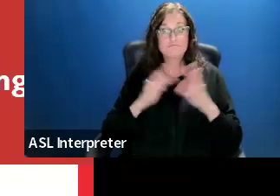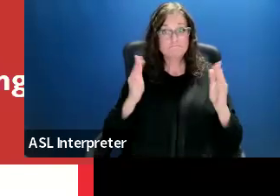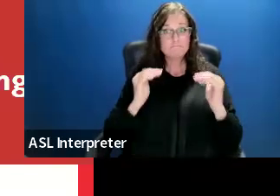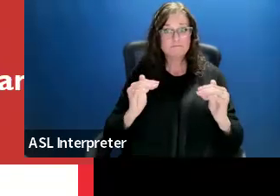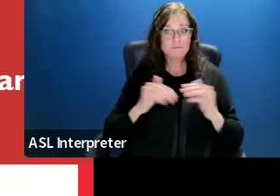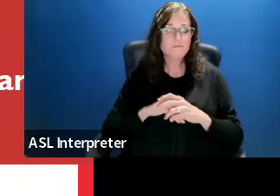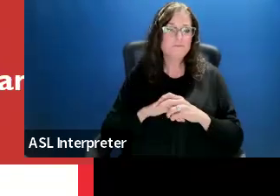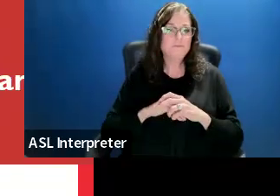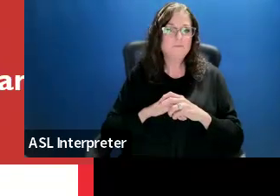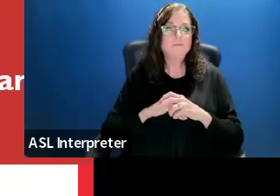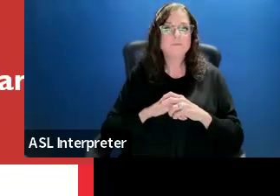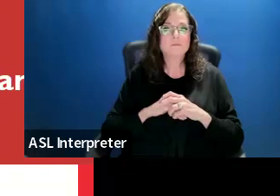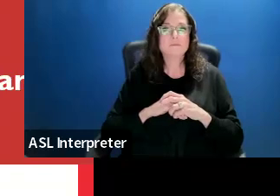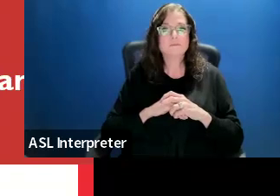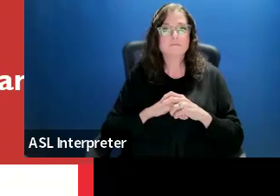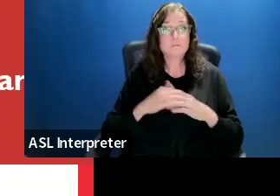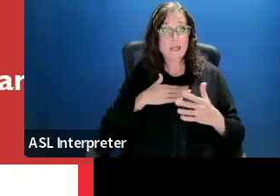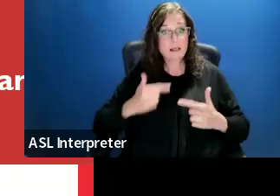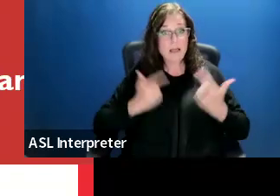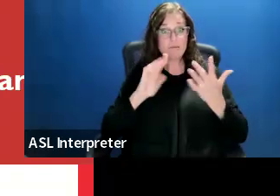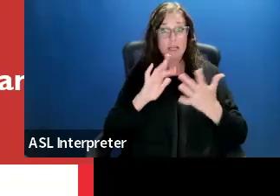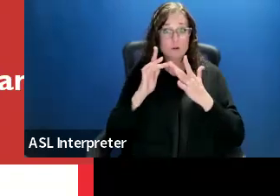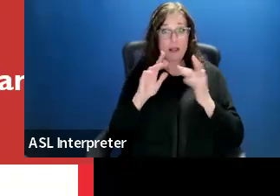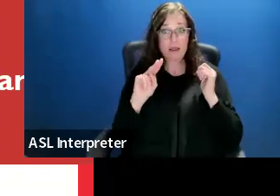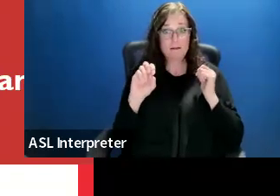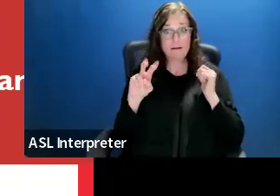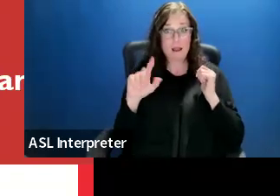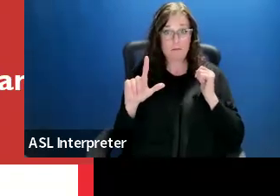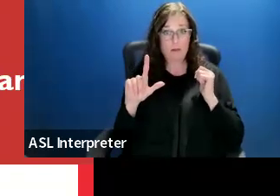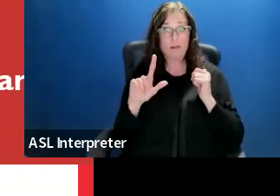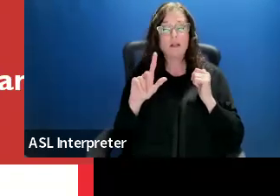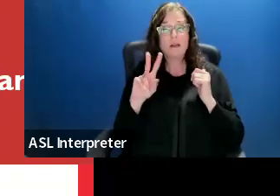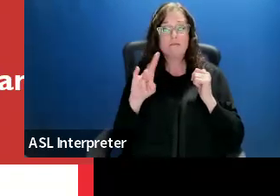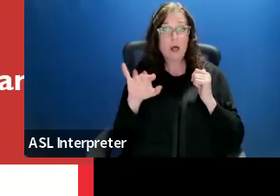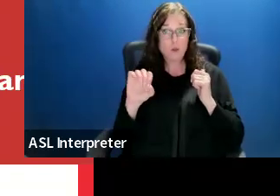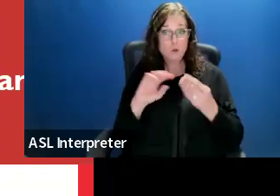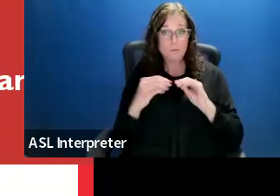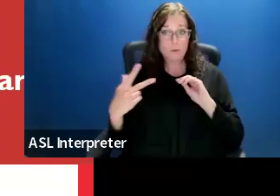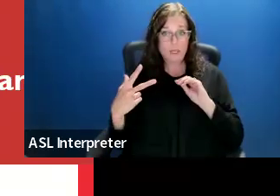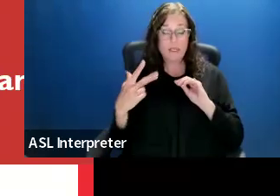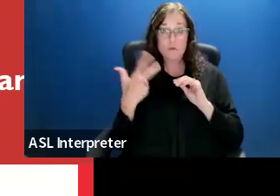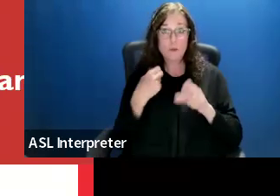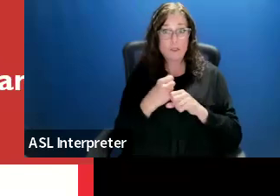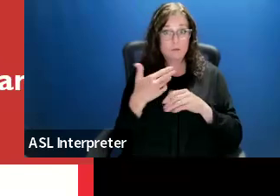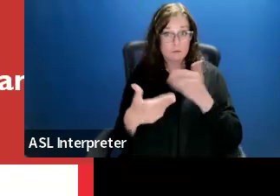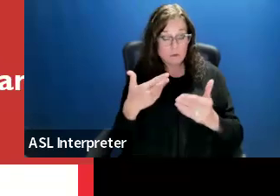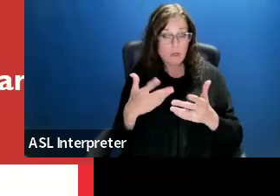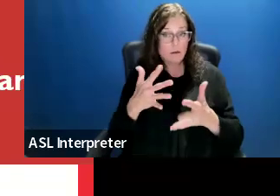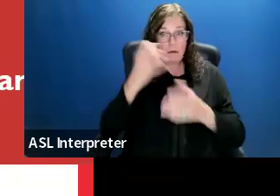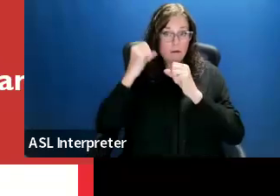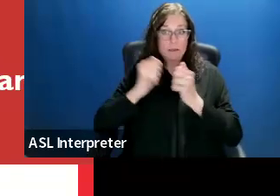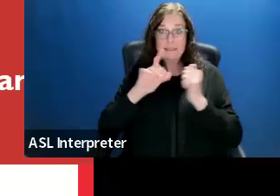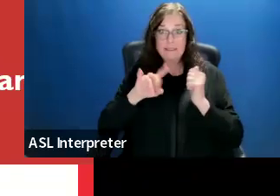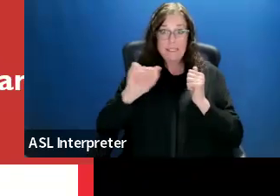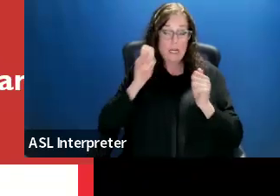slide, please. My Life as an Internet Novel, Volume 3. 3 years have passed in a blur since Danny woke